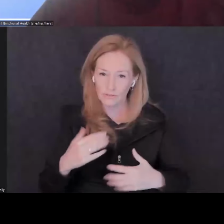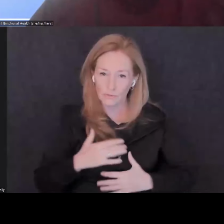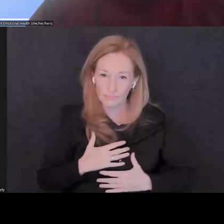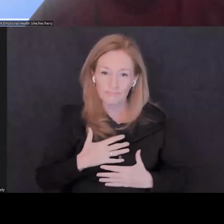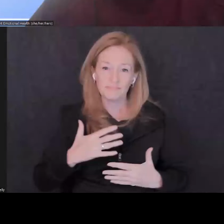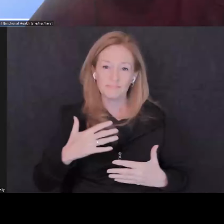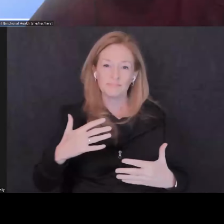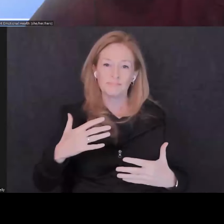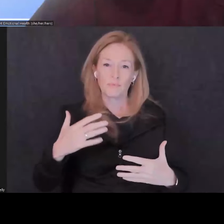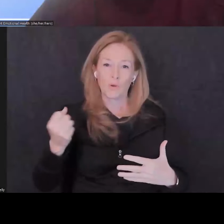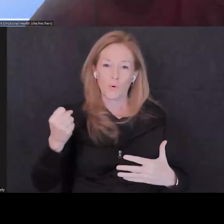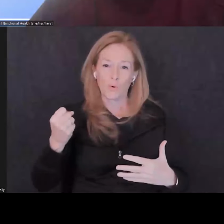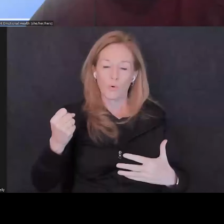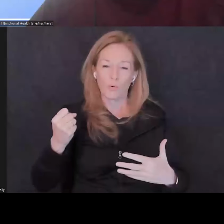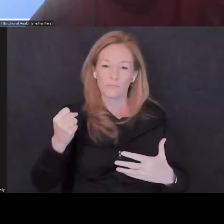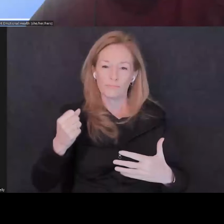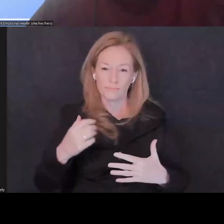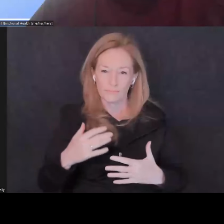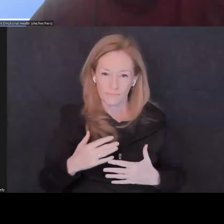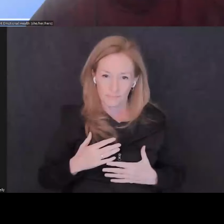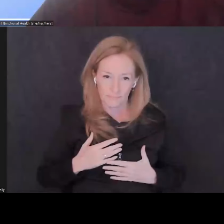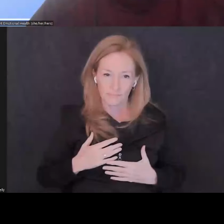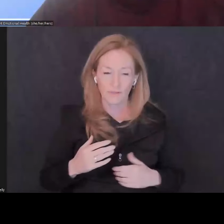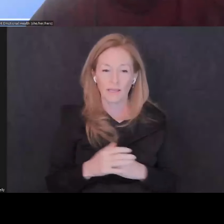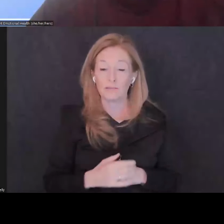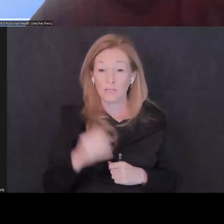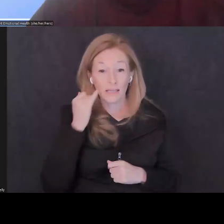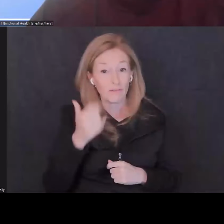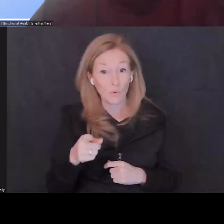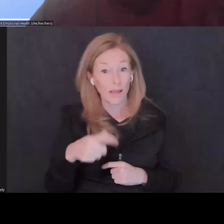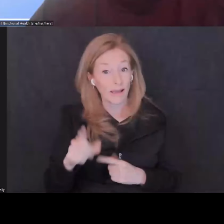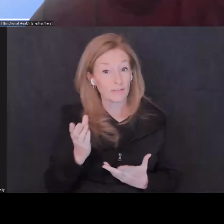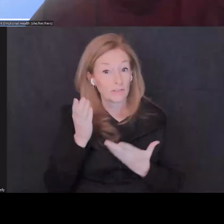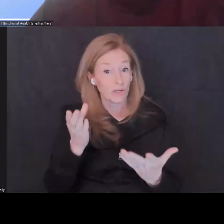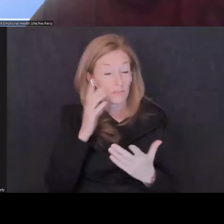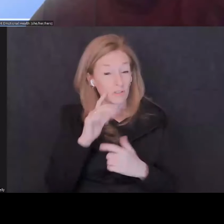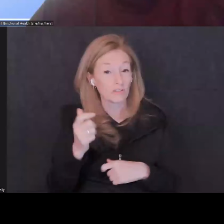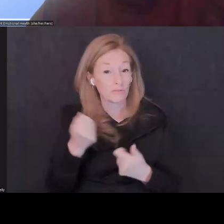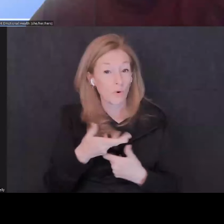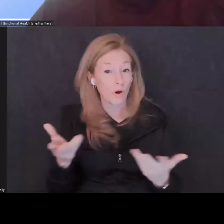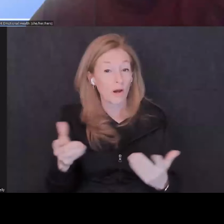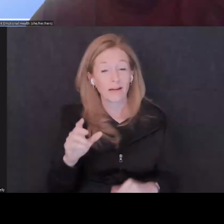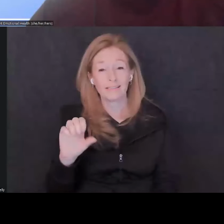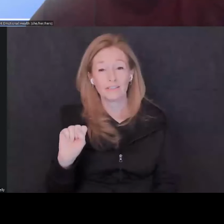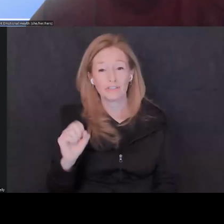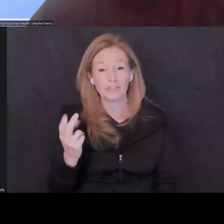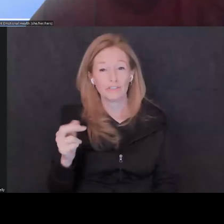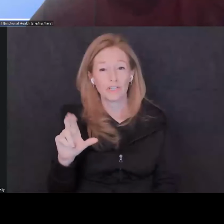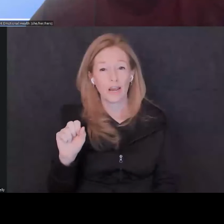Again, and if you all have ideas for social media shareables, I'm sure SAMHSA is open to